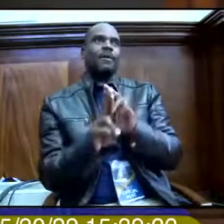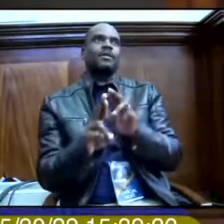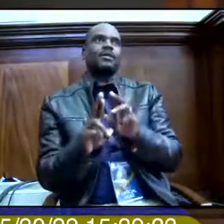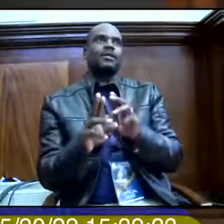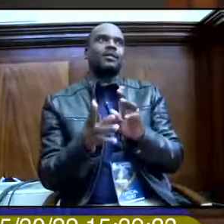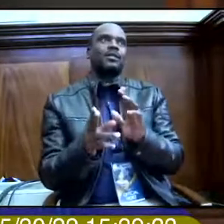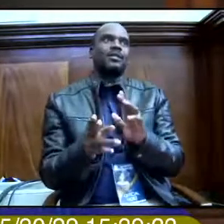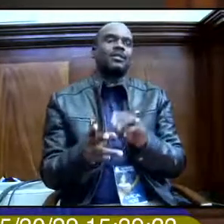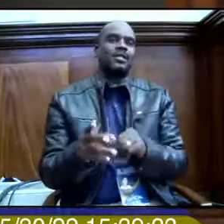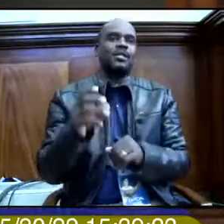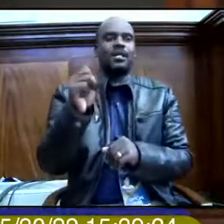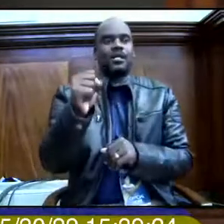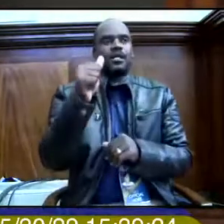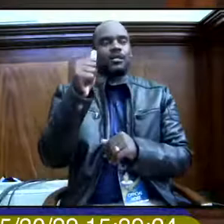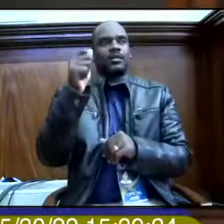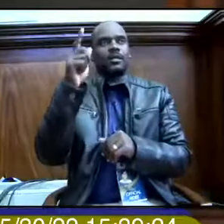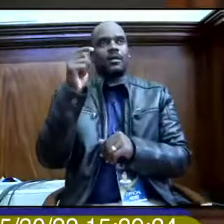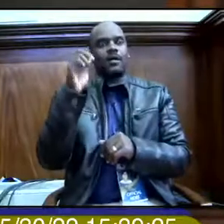much